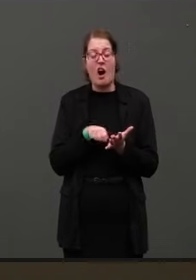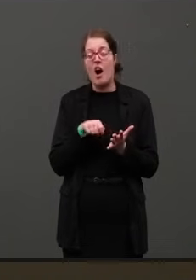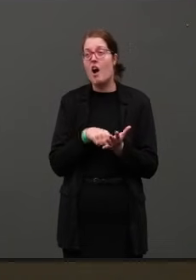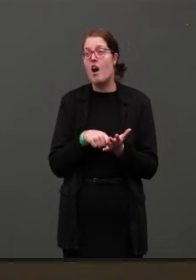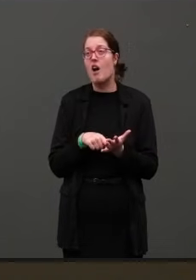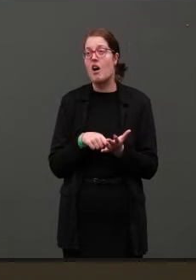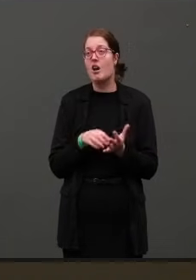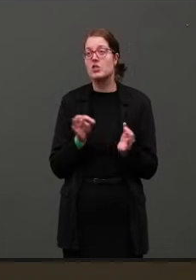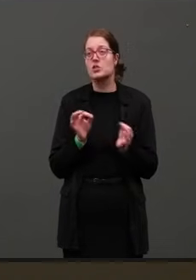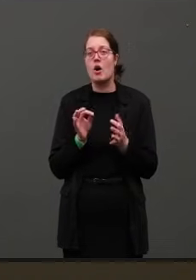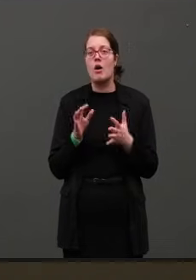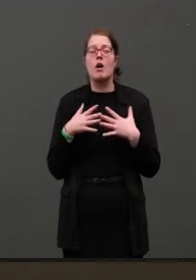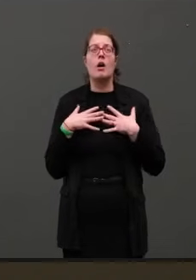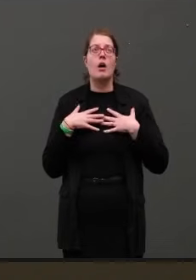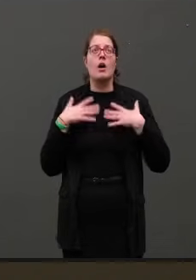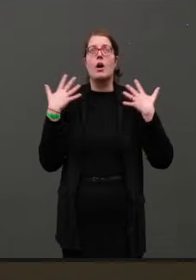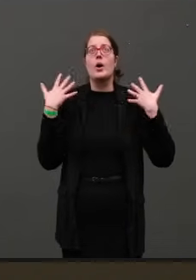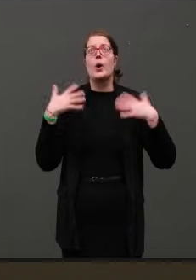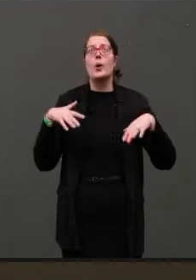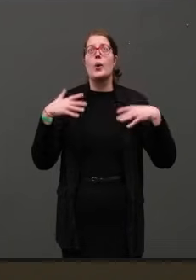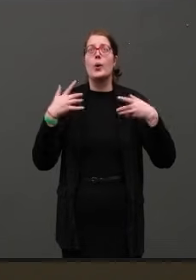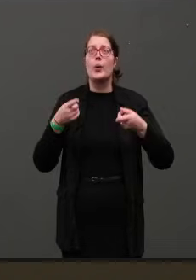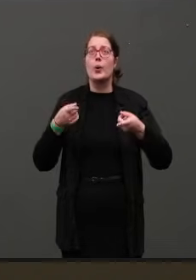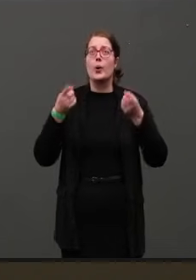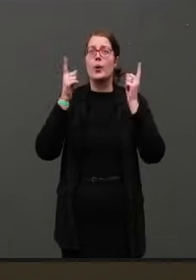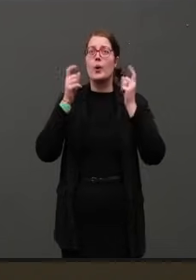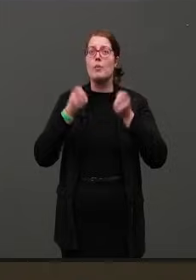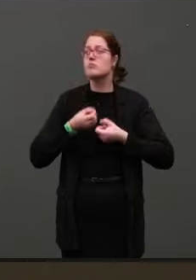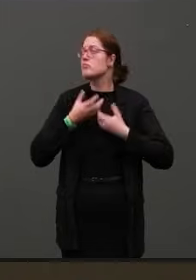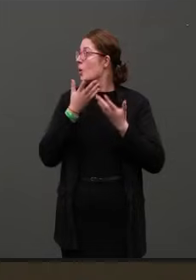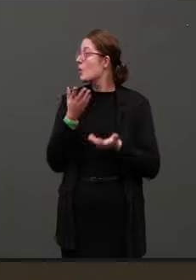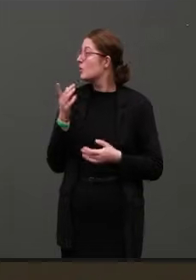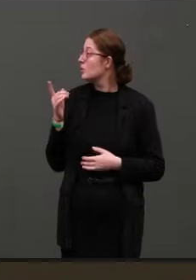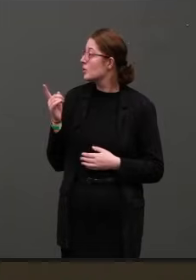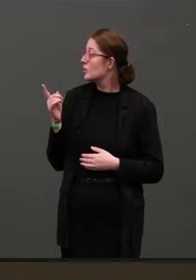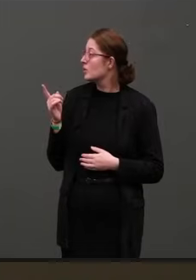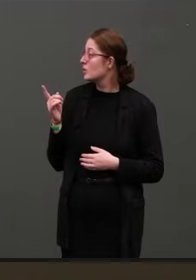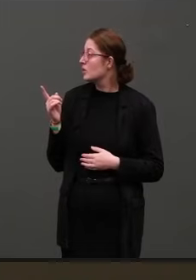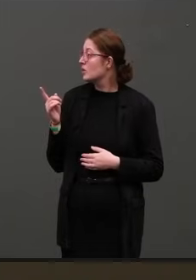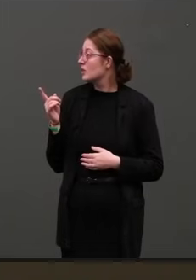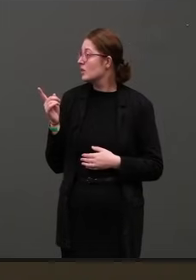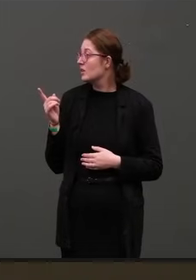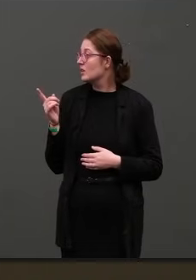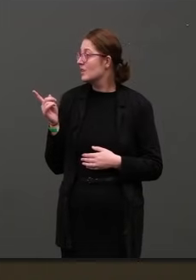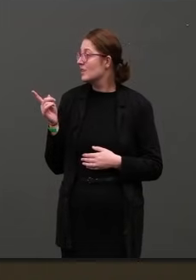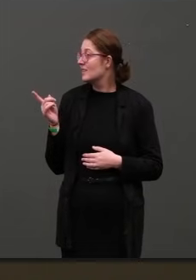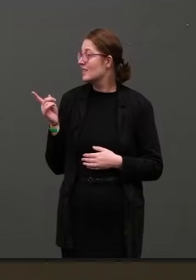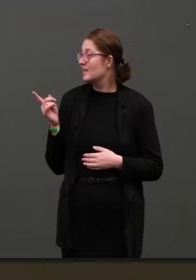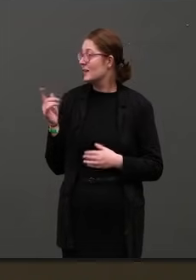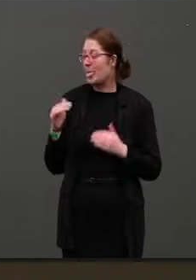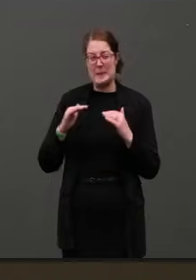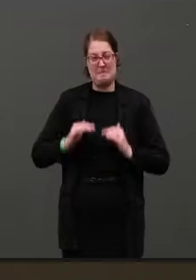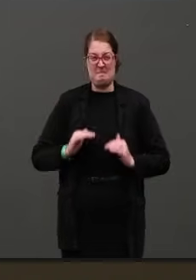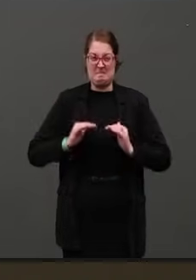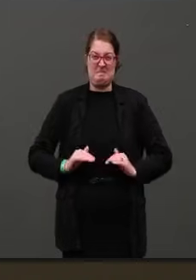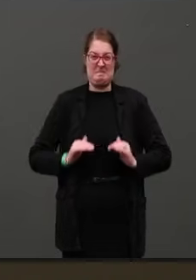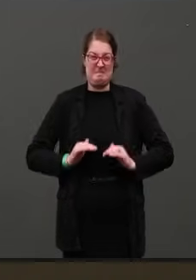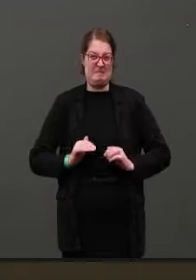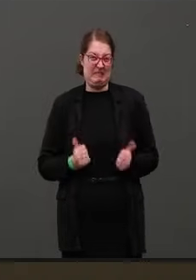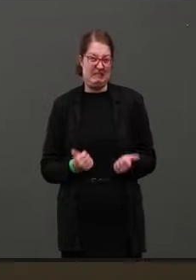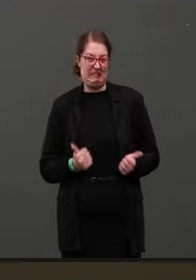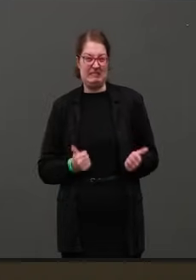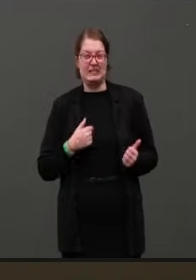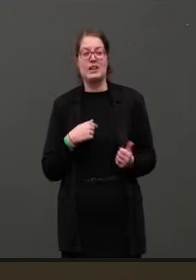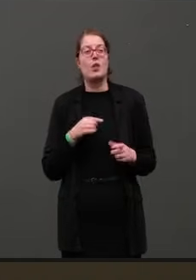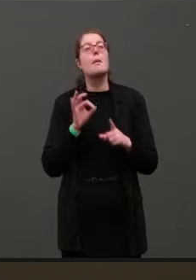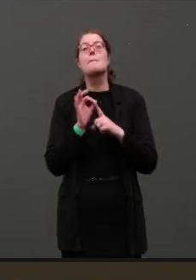prose. Is Dan here, by the way? No. Look, I'm sure he'd agree anyway, because it's not the point of the game or the